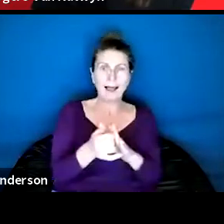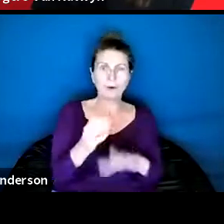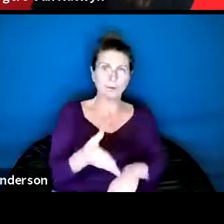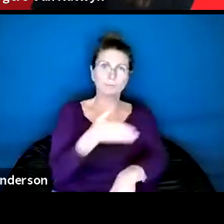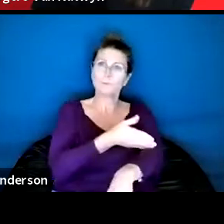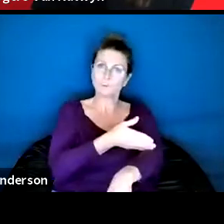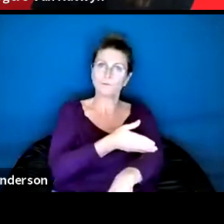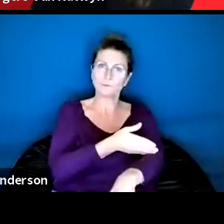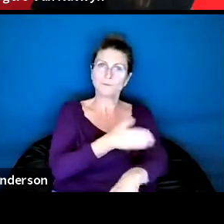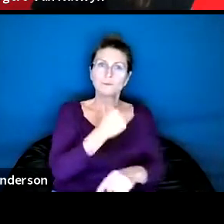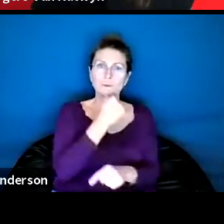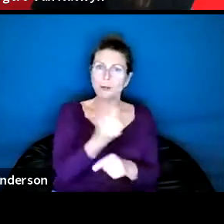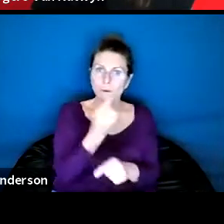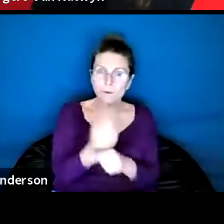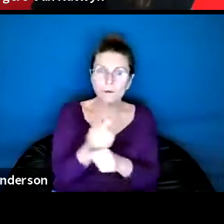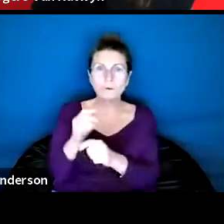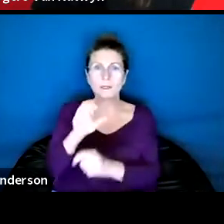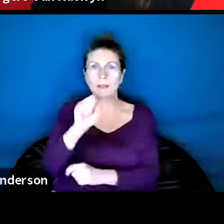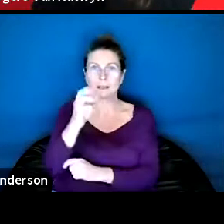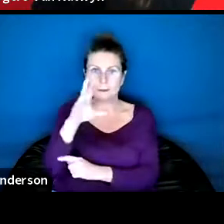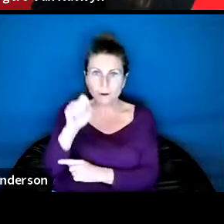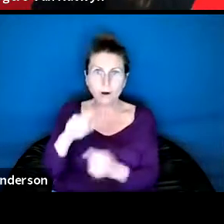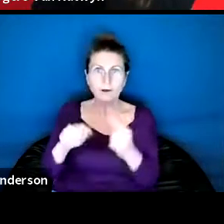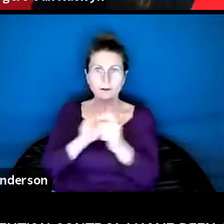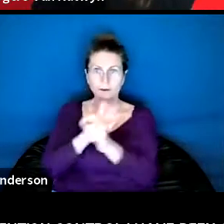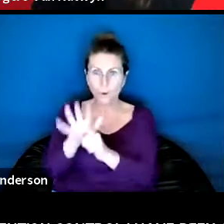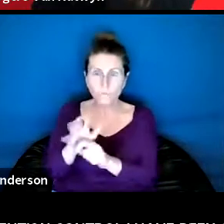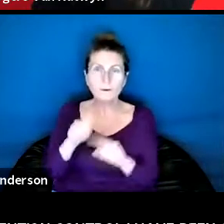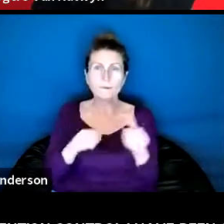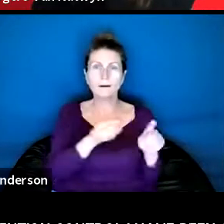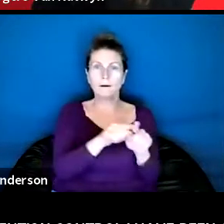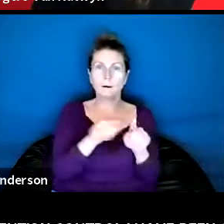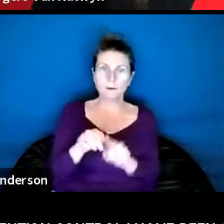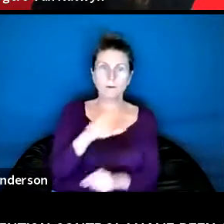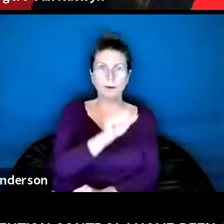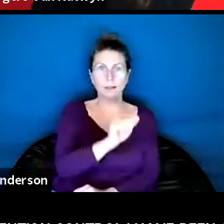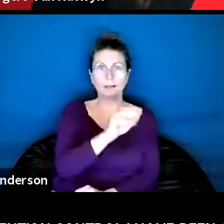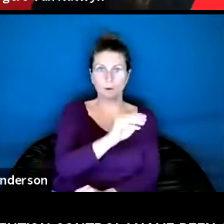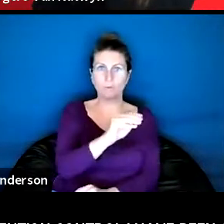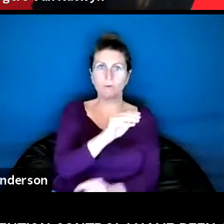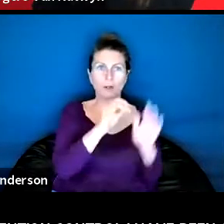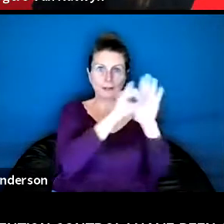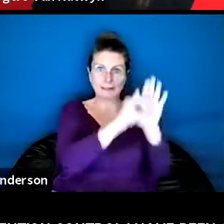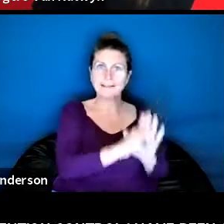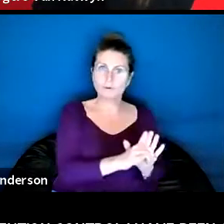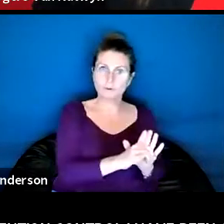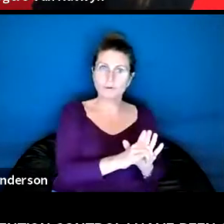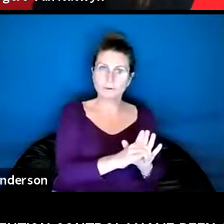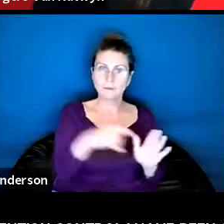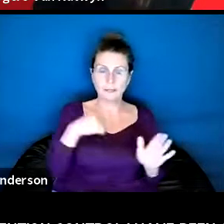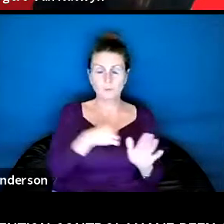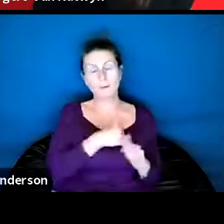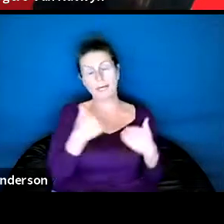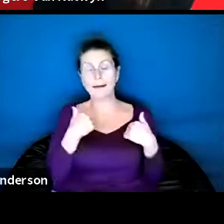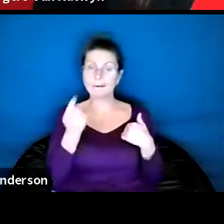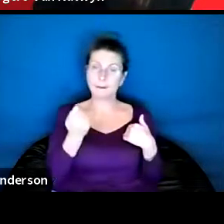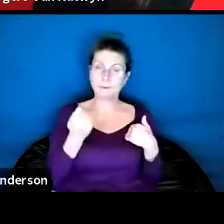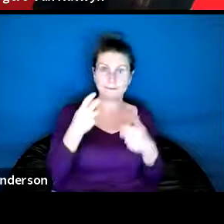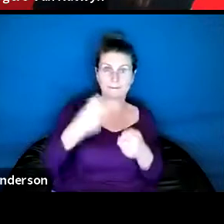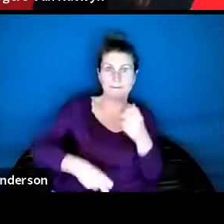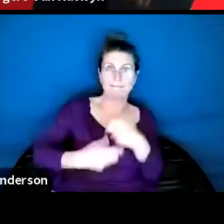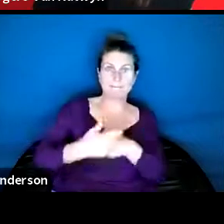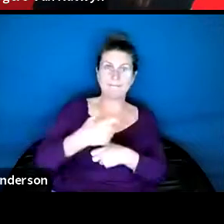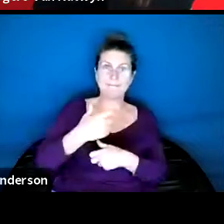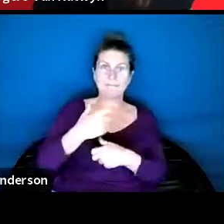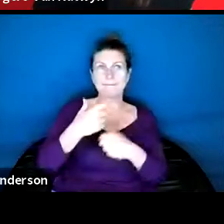to SARS-CoV-2 detection, but also antimicrobial detection, for example, which I think we had a bit of a difficulty sort